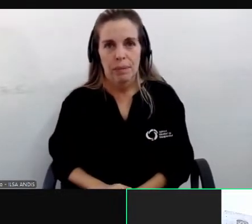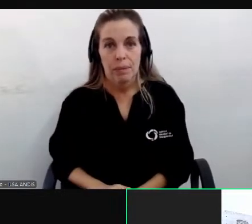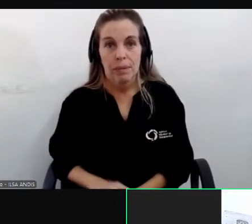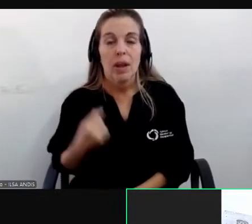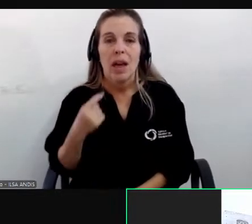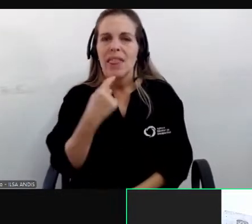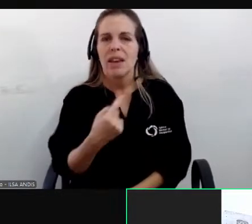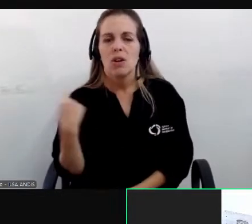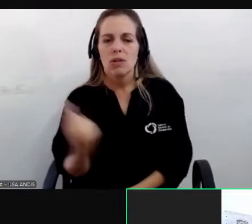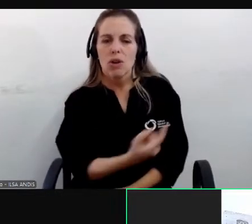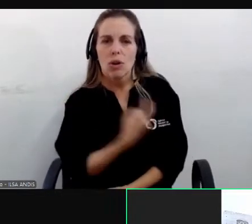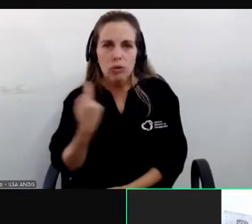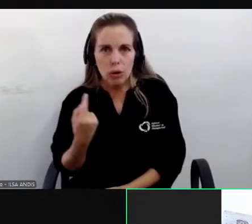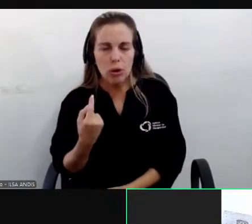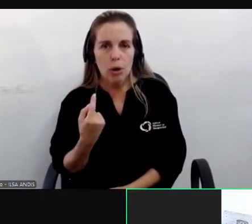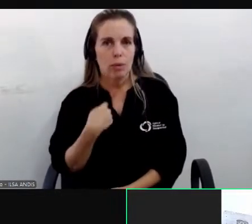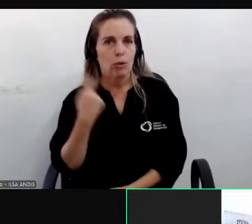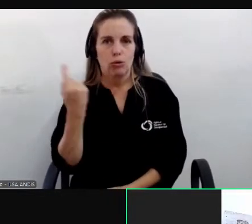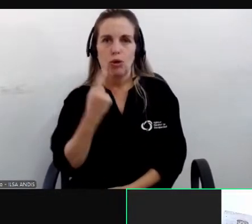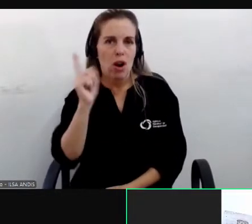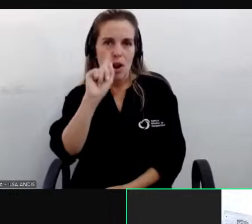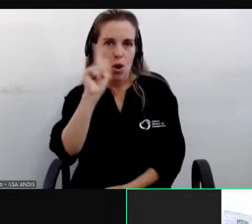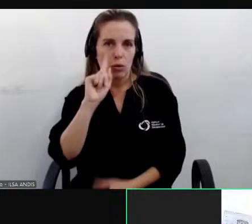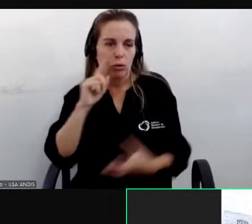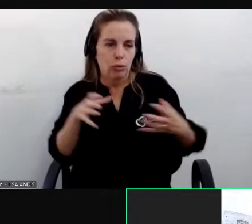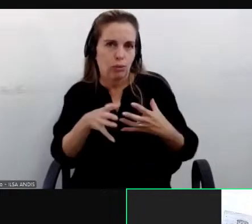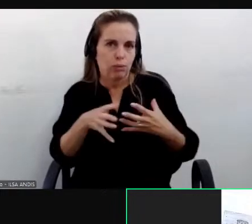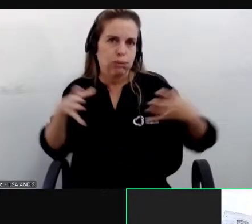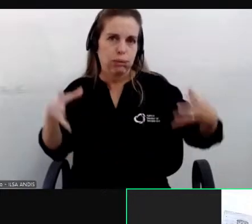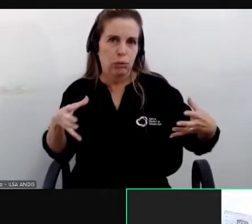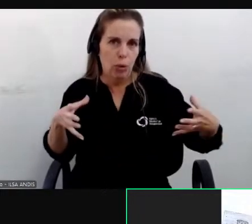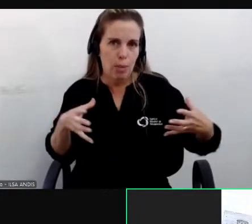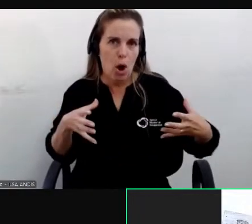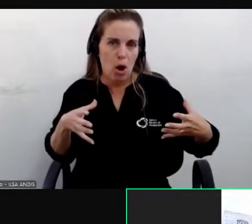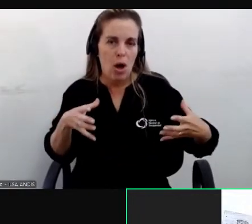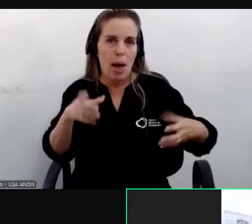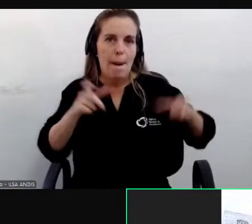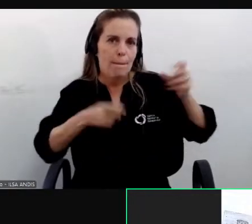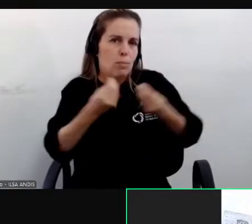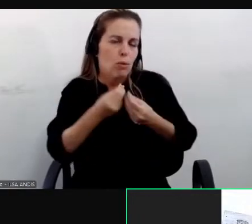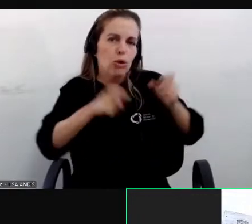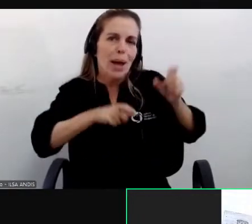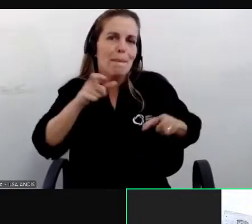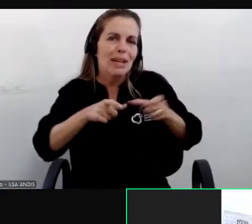no, the answer is no, not for us. And I say us because it's actually a very large group.